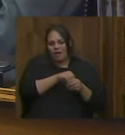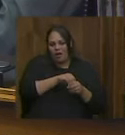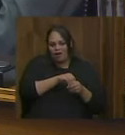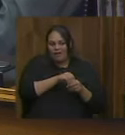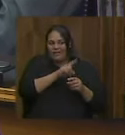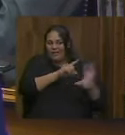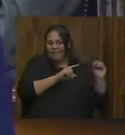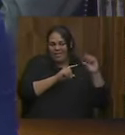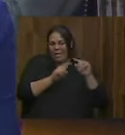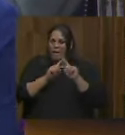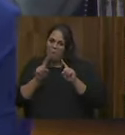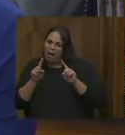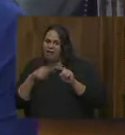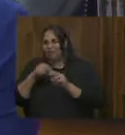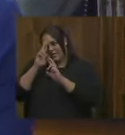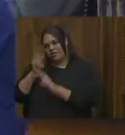ballot during today's debate.